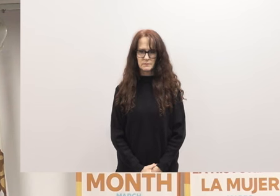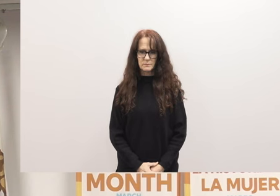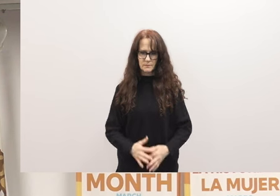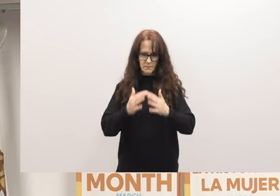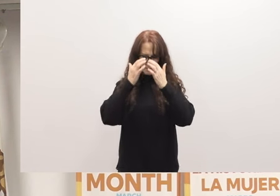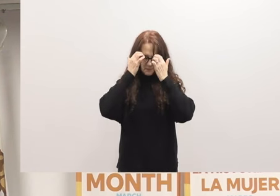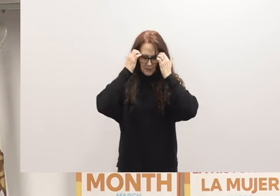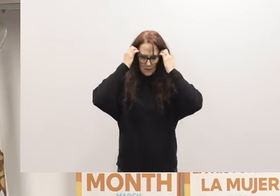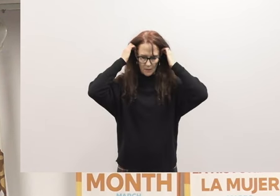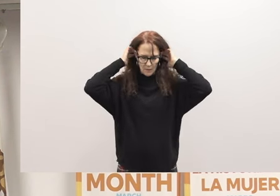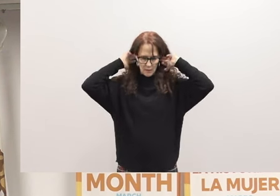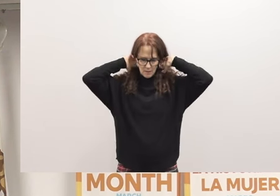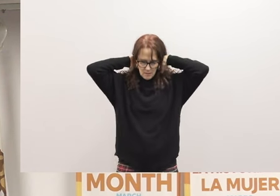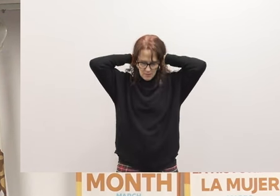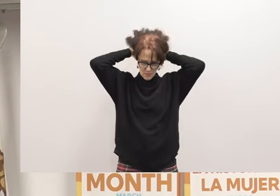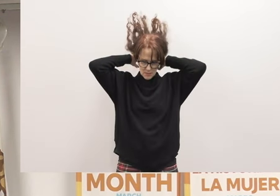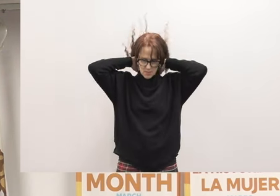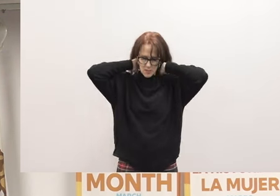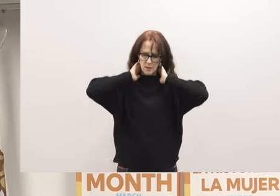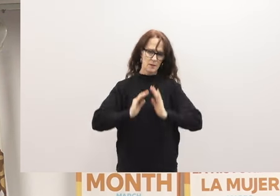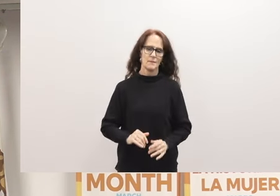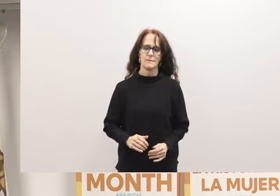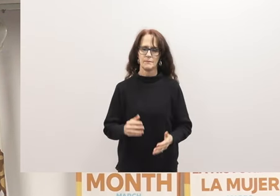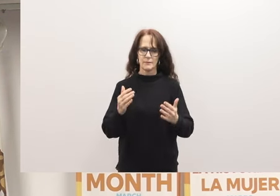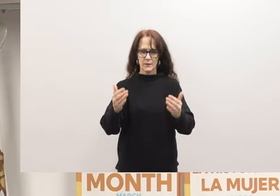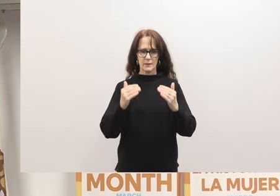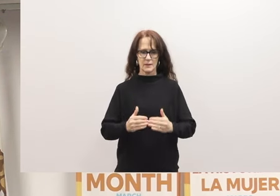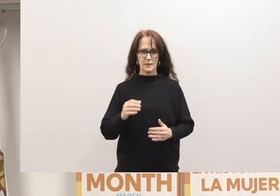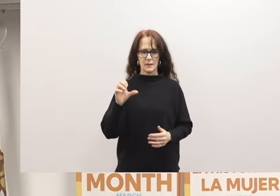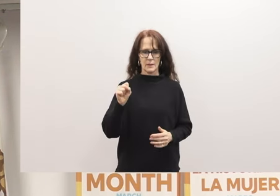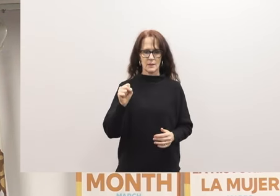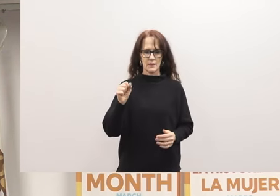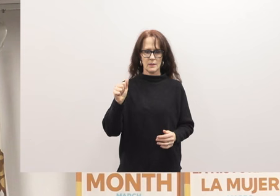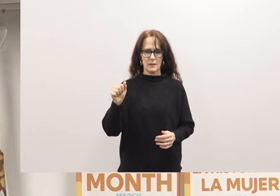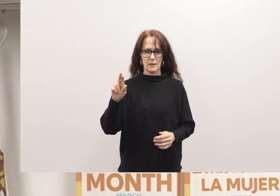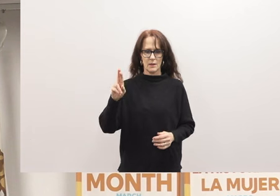Thank you. Next, we have Sarai.